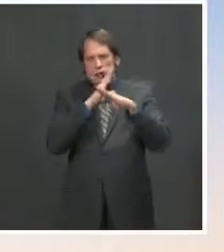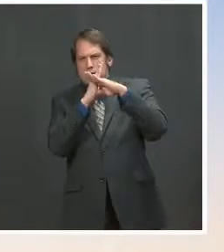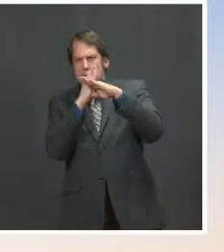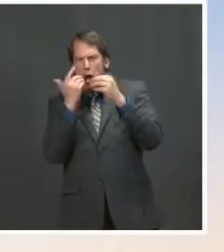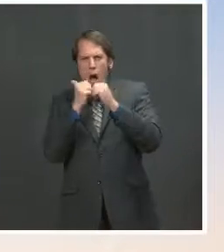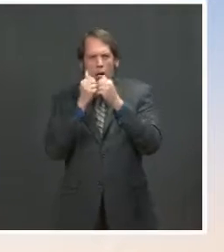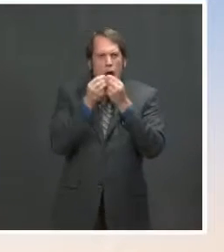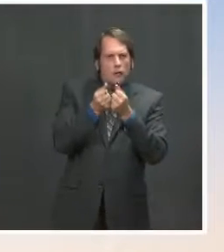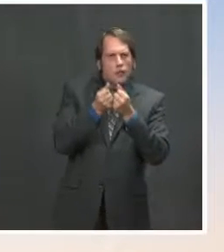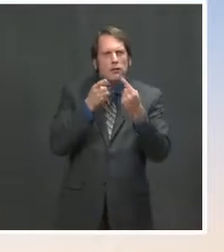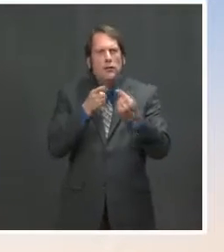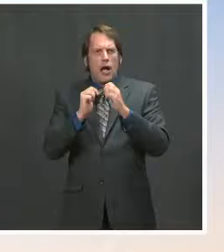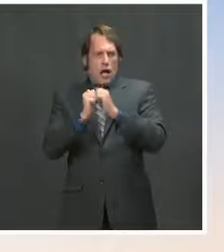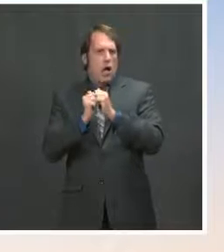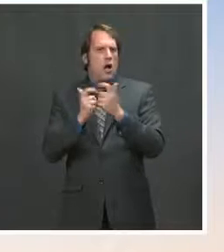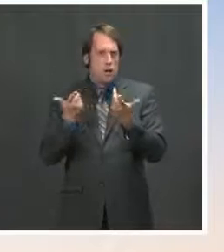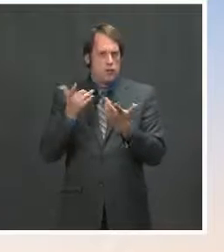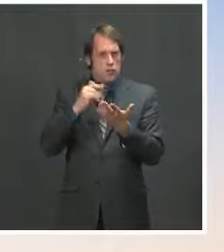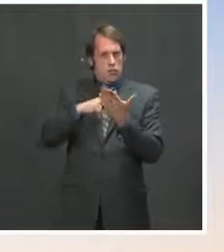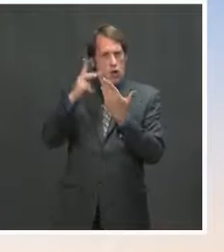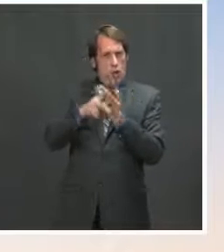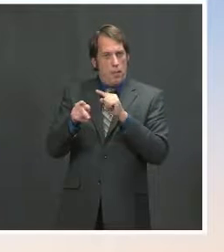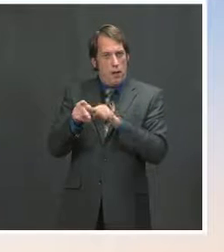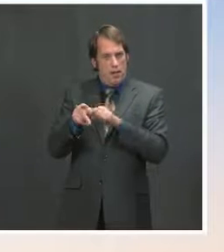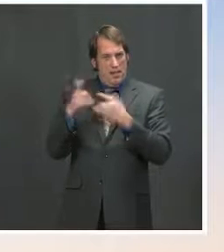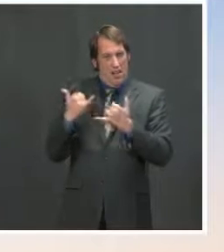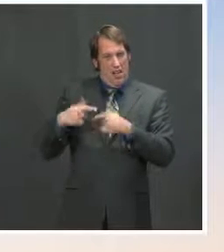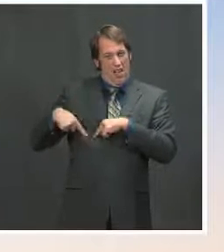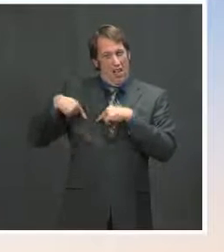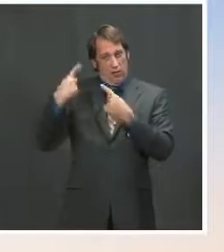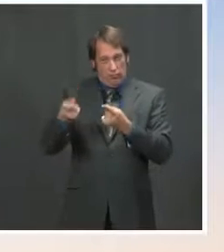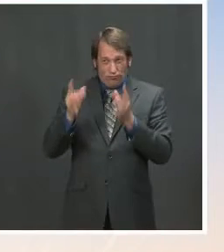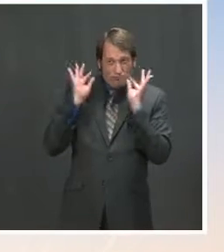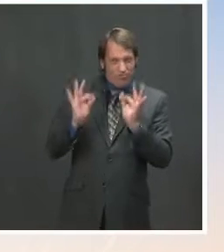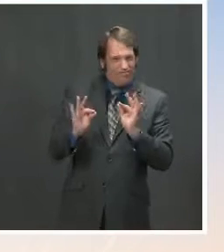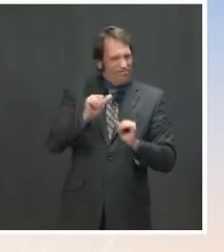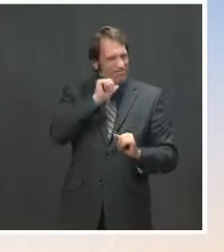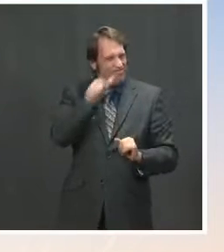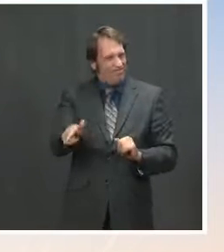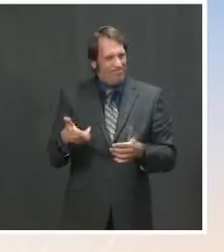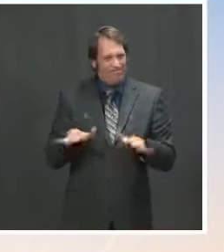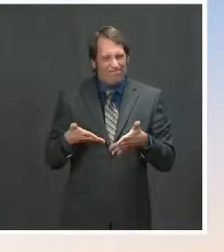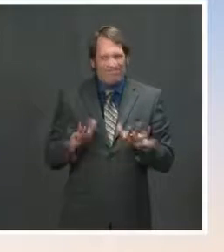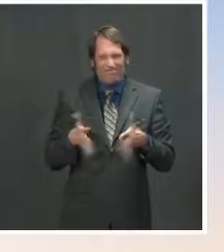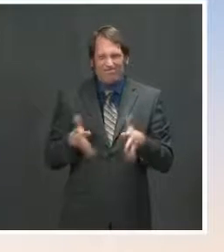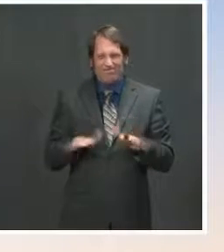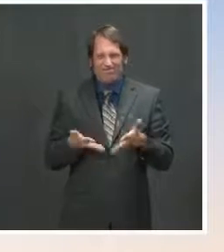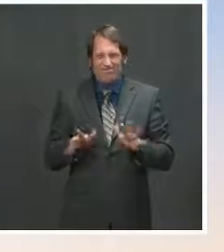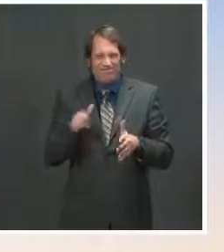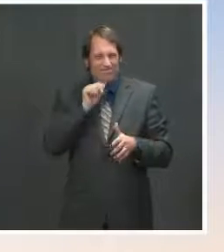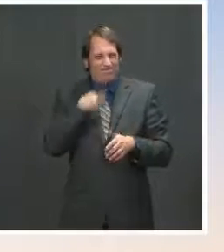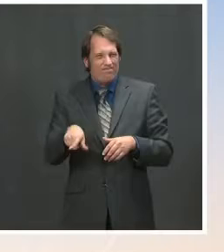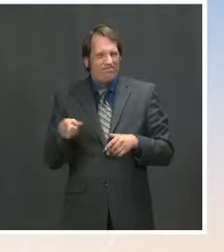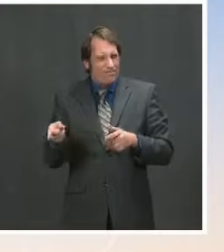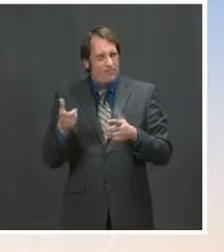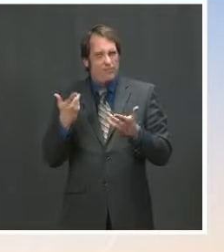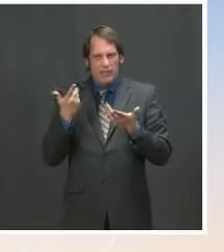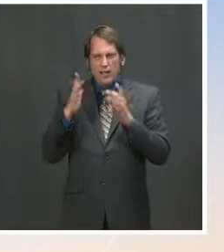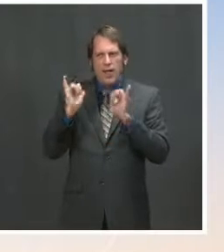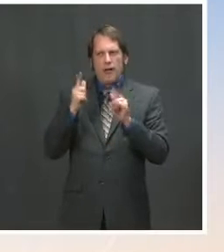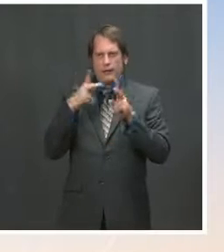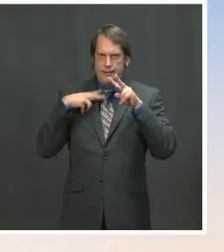hollowed out the systems were. We learned more about the challenges in processing. We learned more about, of course, the impact of what